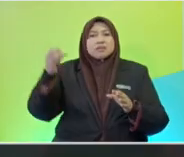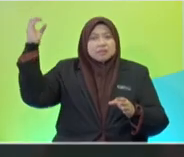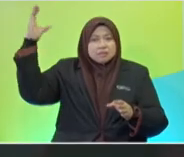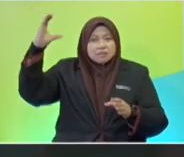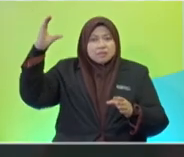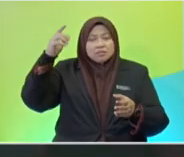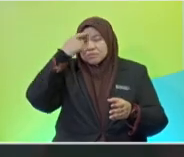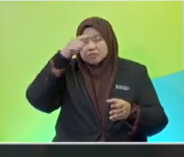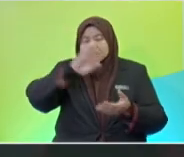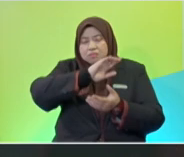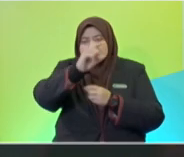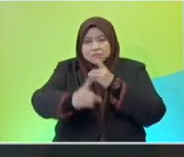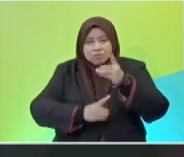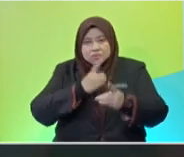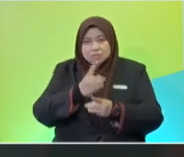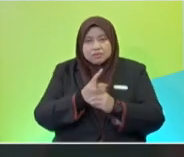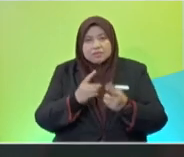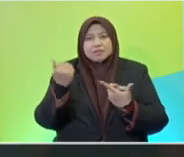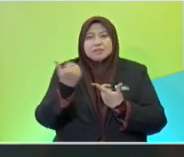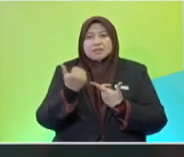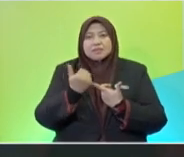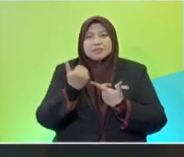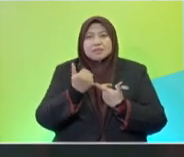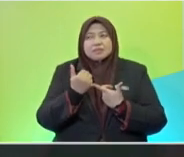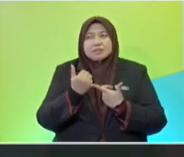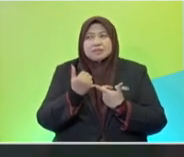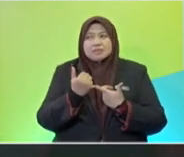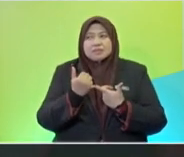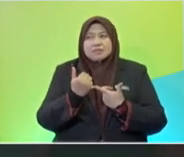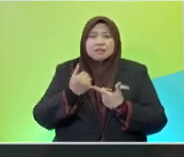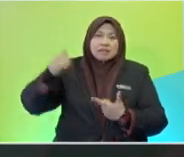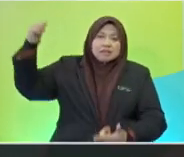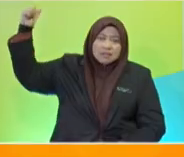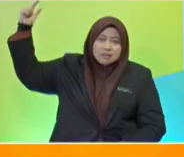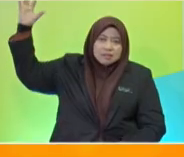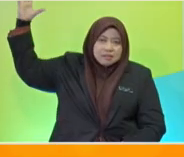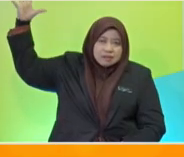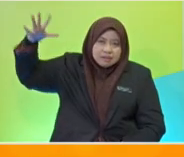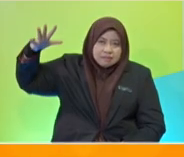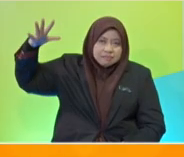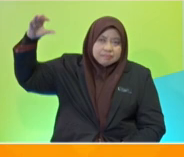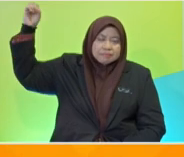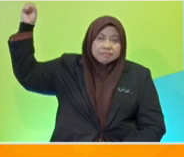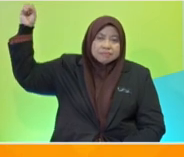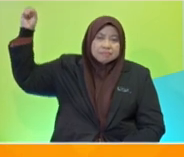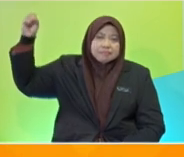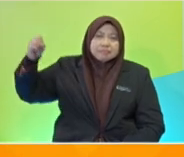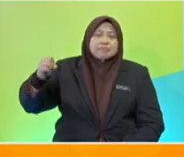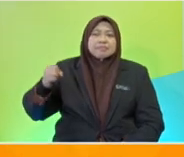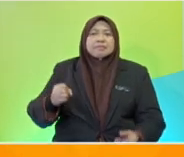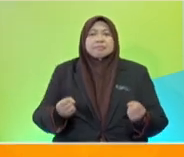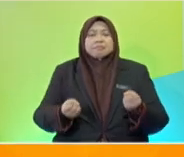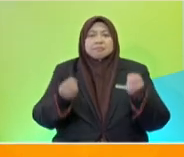true. Yeah. Okay, the next one is mm-hmm, lamps. Uh-huh. Ah, lamps comes in